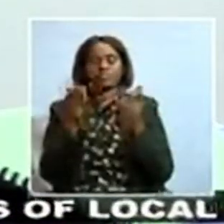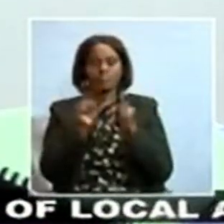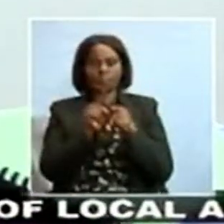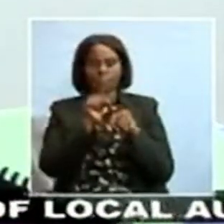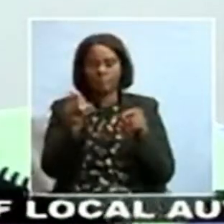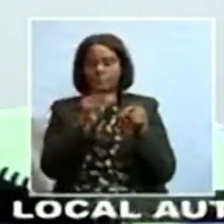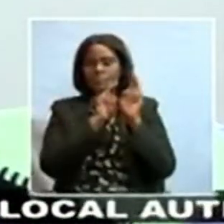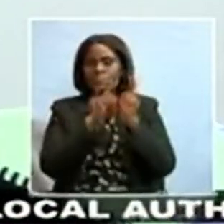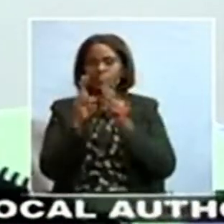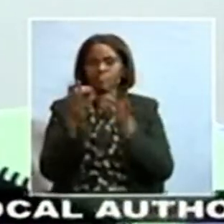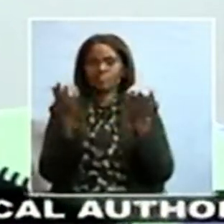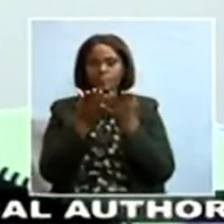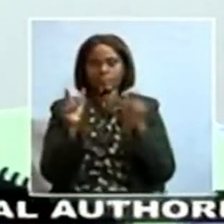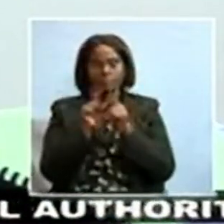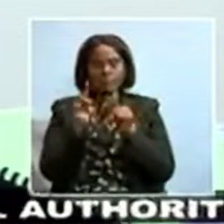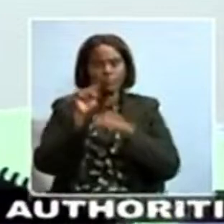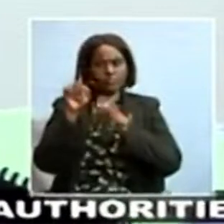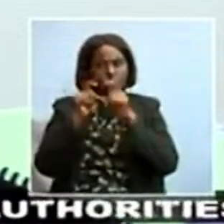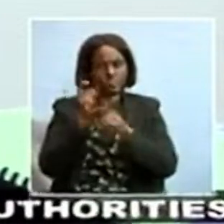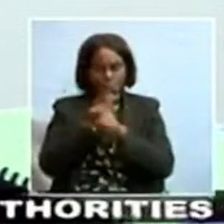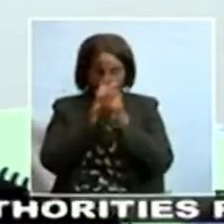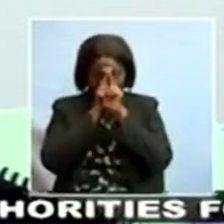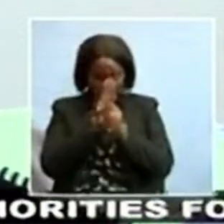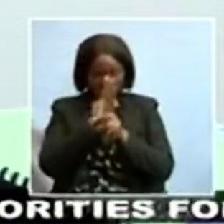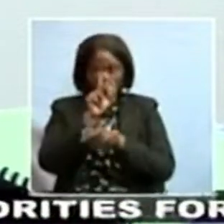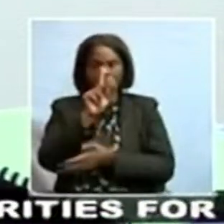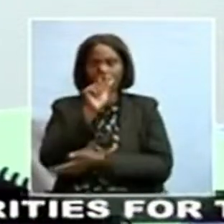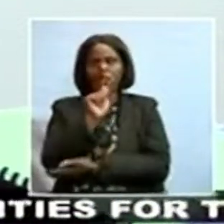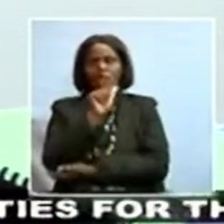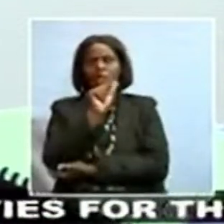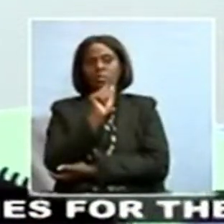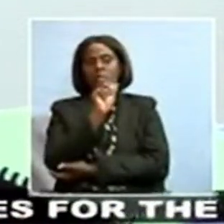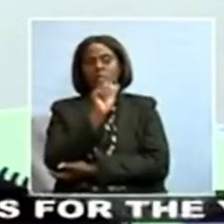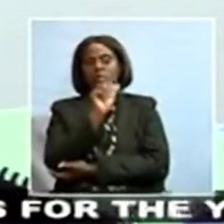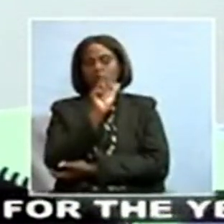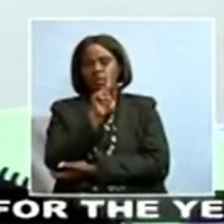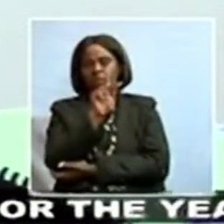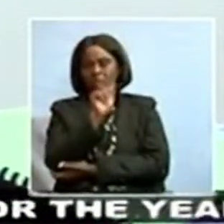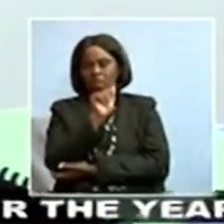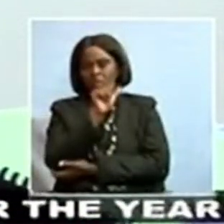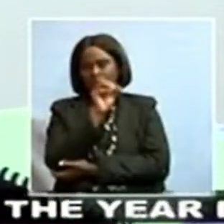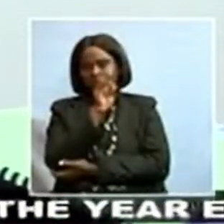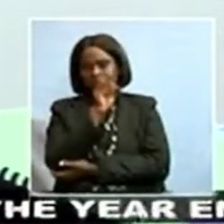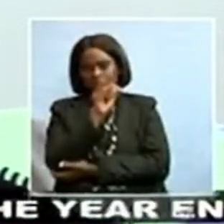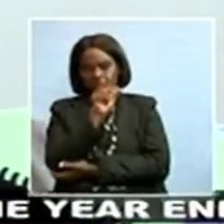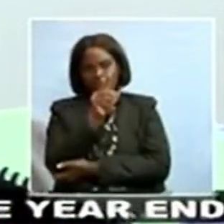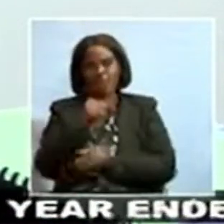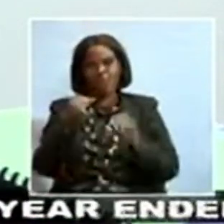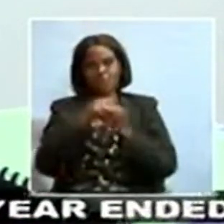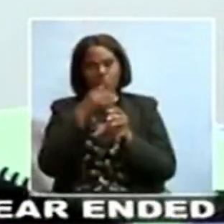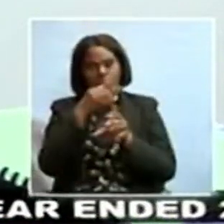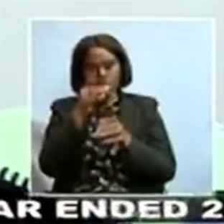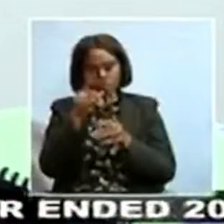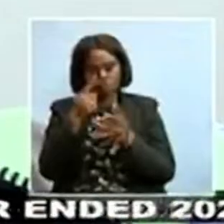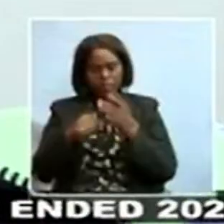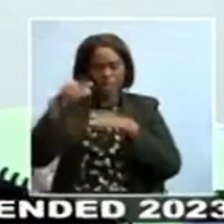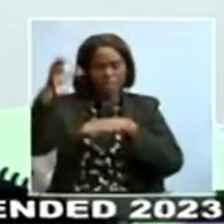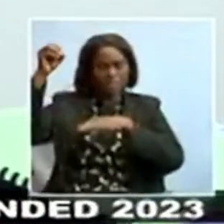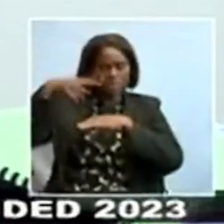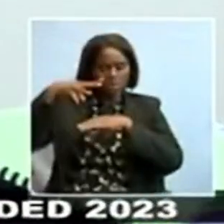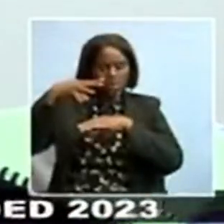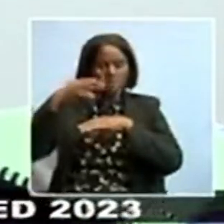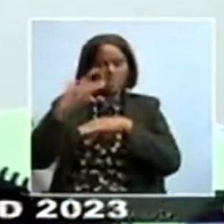answered. And the question by Honorable Kalobo of the inclusion of the solar